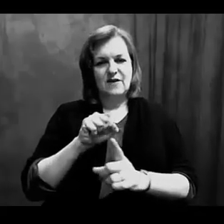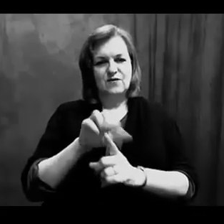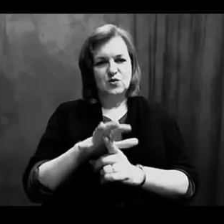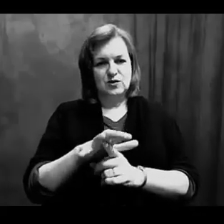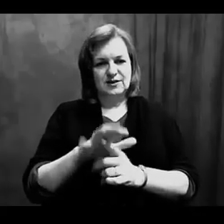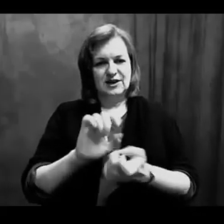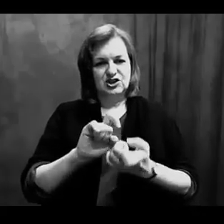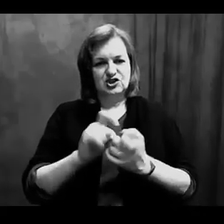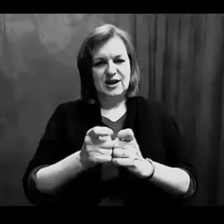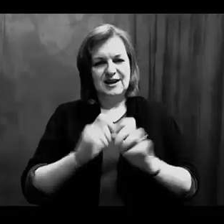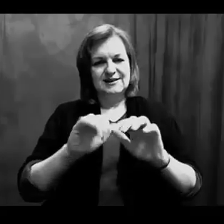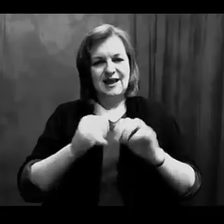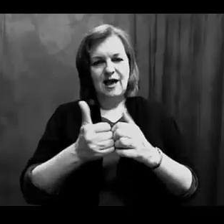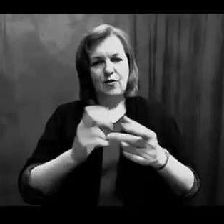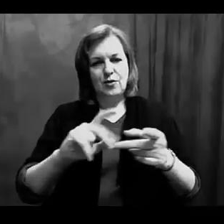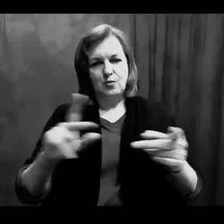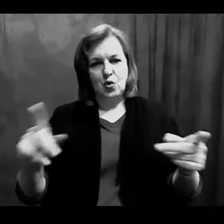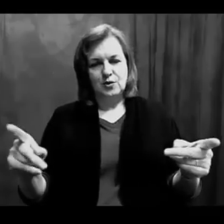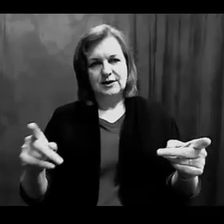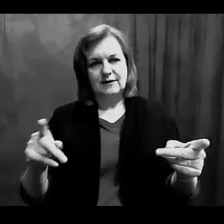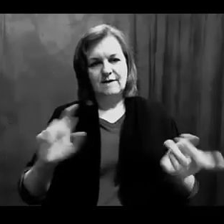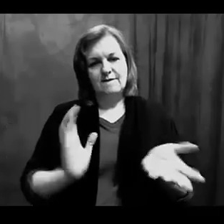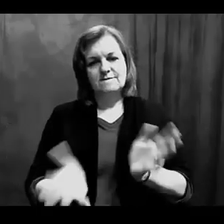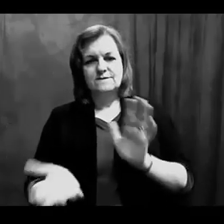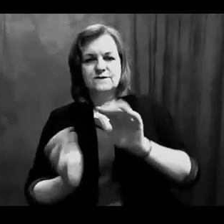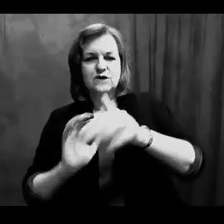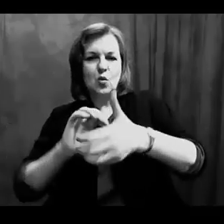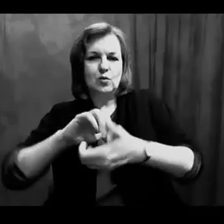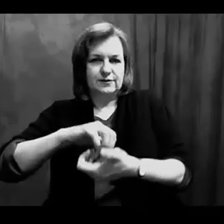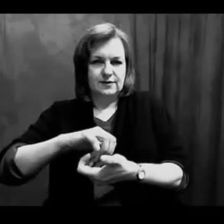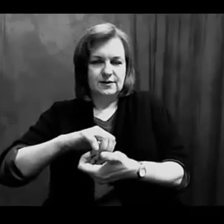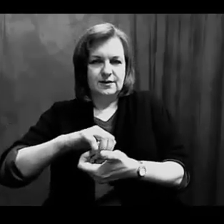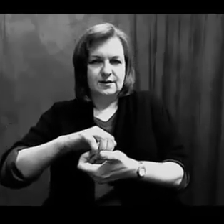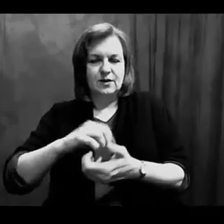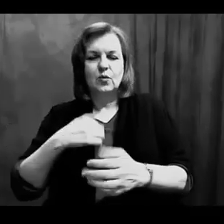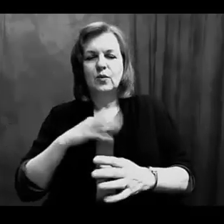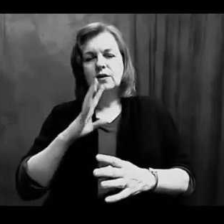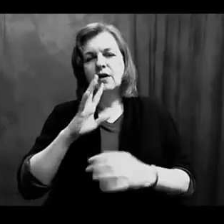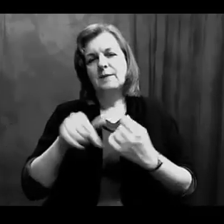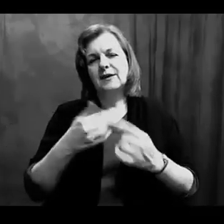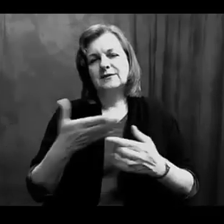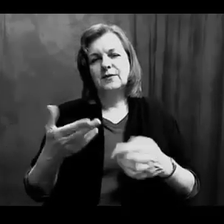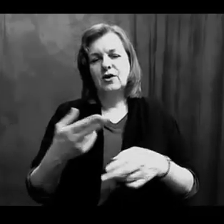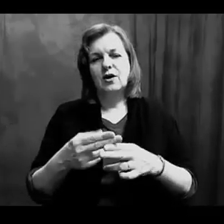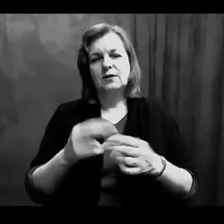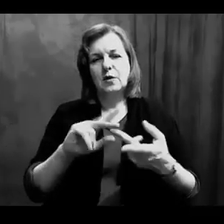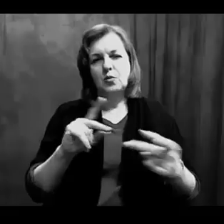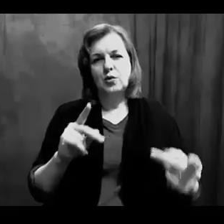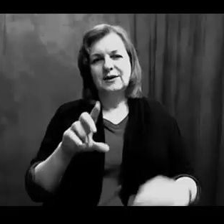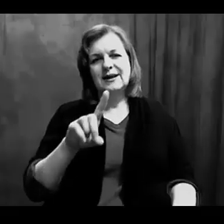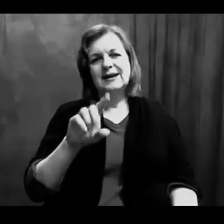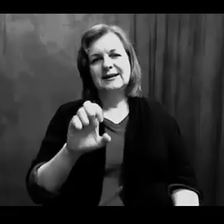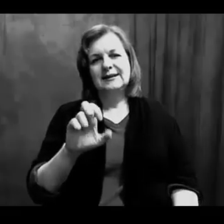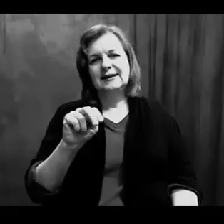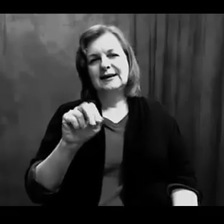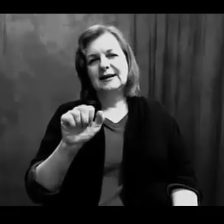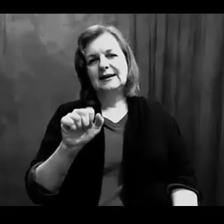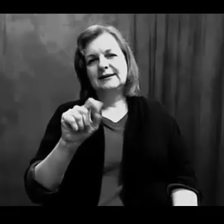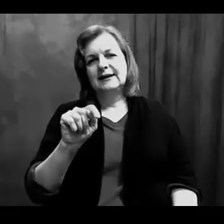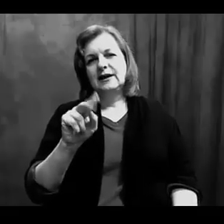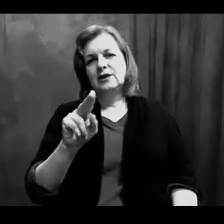salt, all of these things can change how that protein is folded. We go through what we